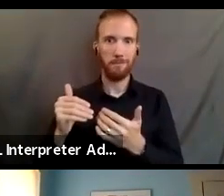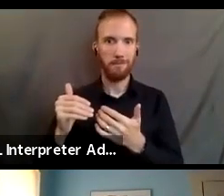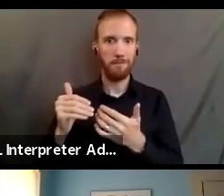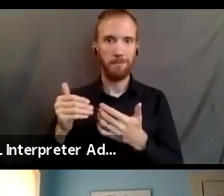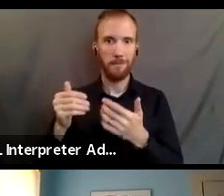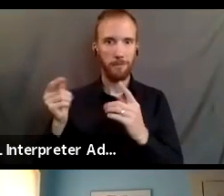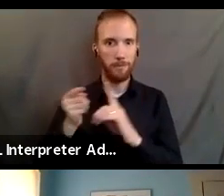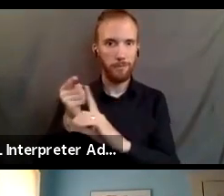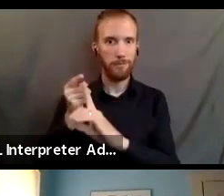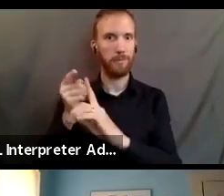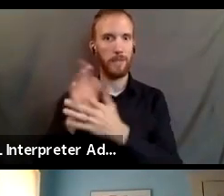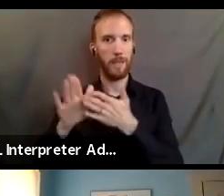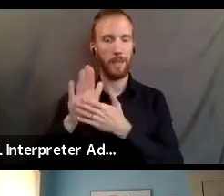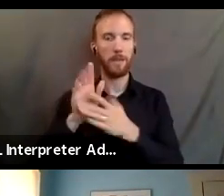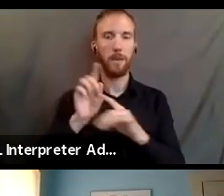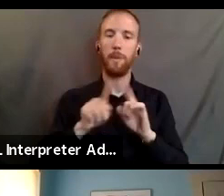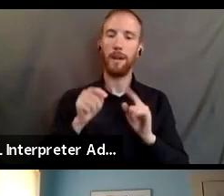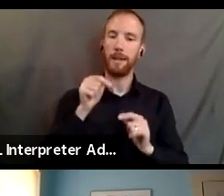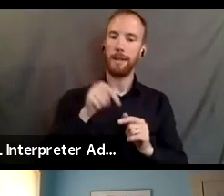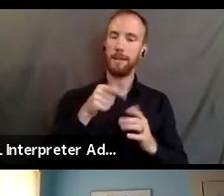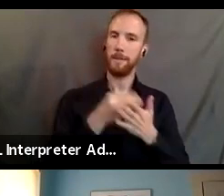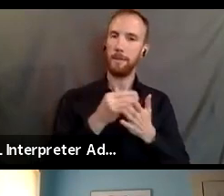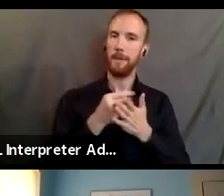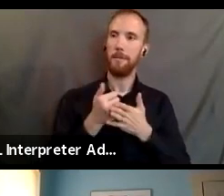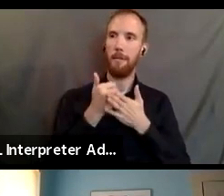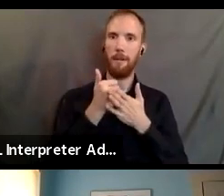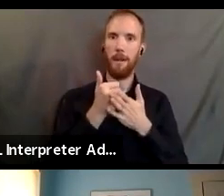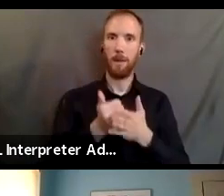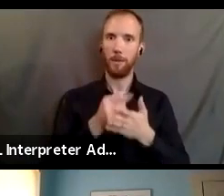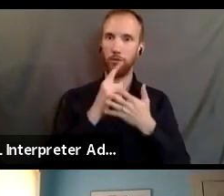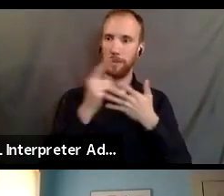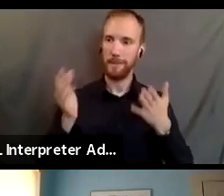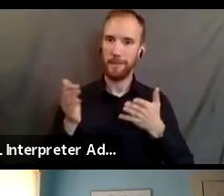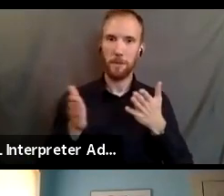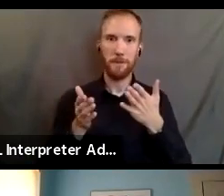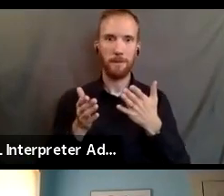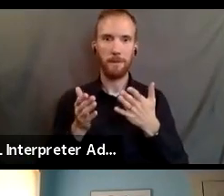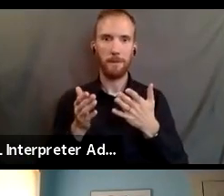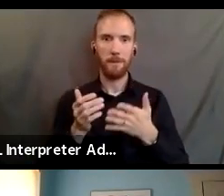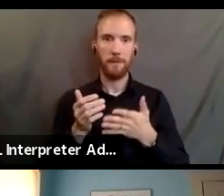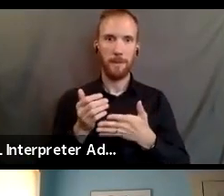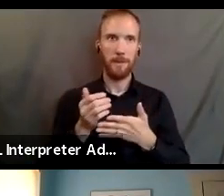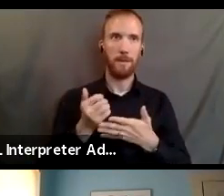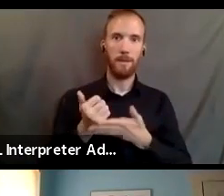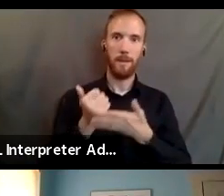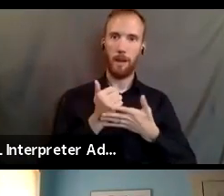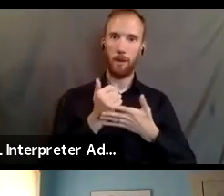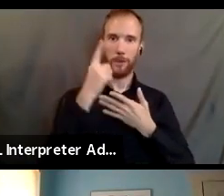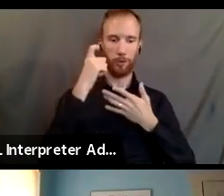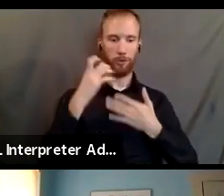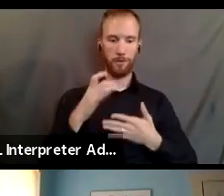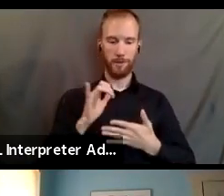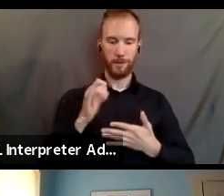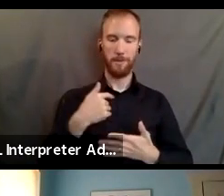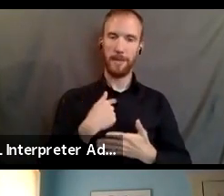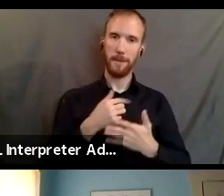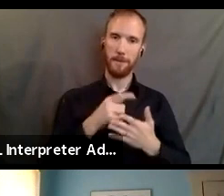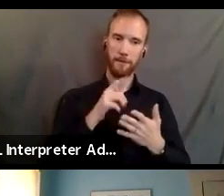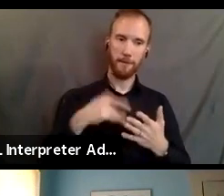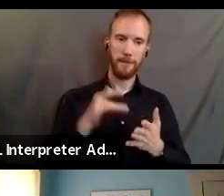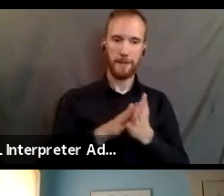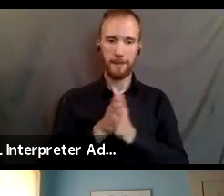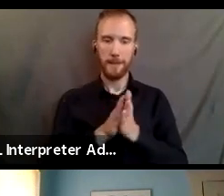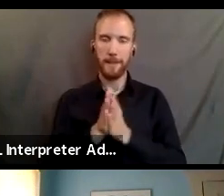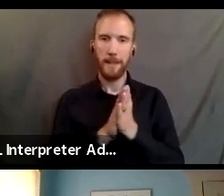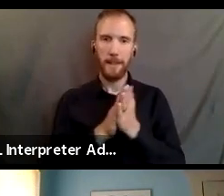helps motivate dreamers into like into like basically fighting for the scholarship and looking for more